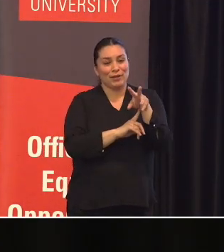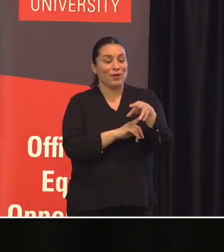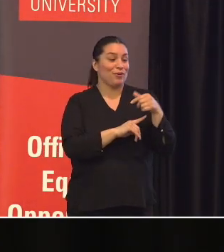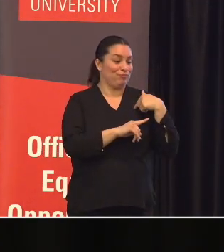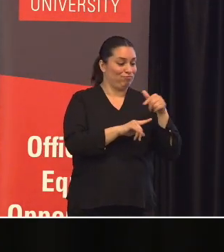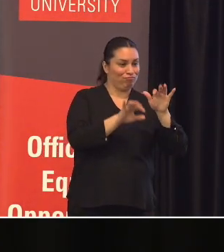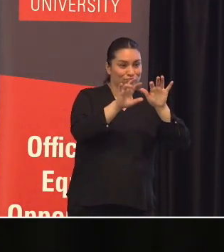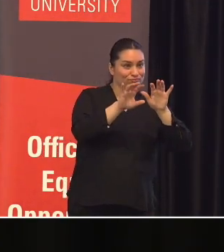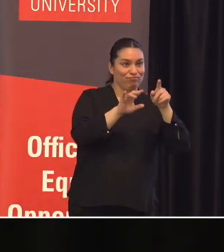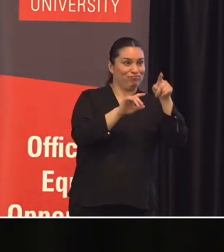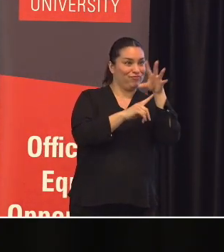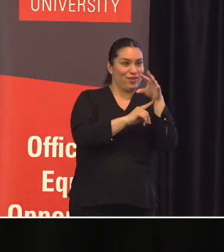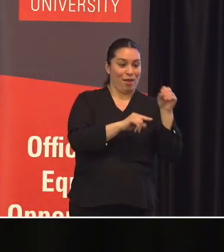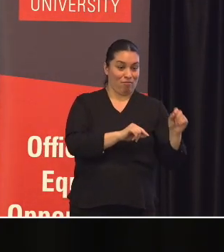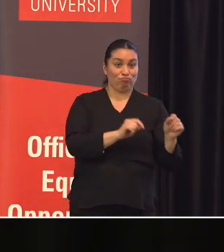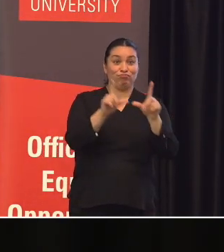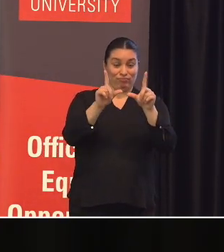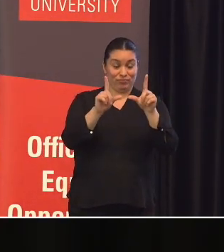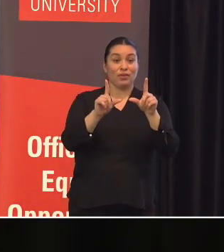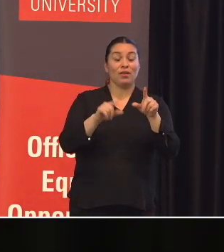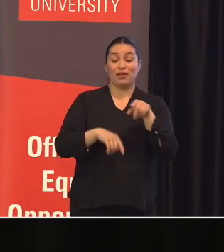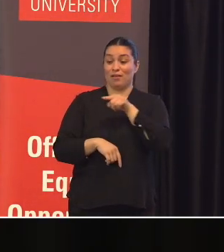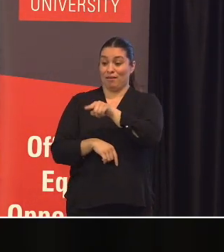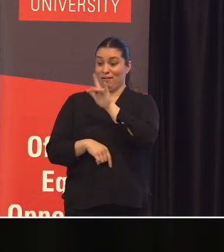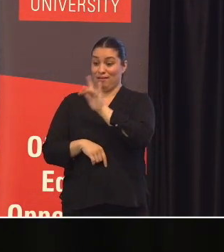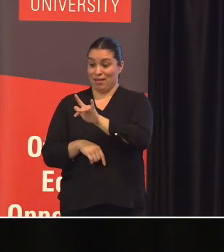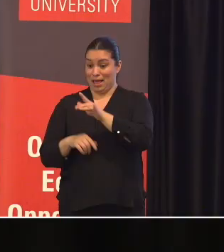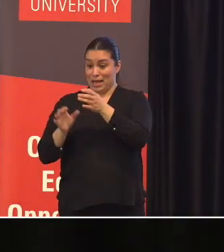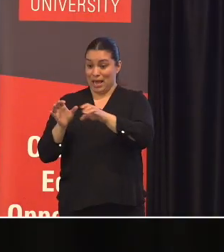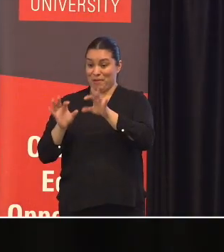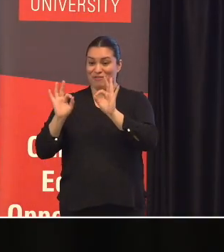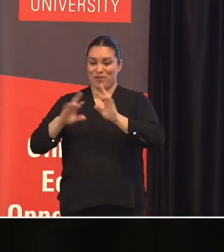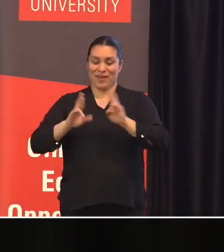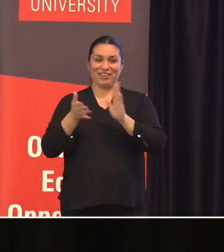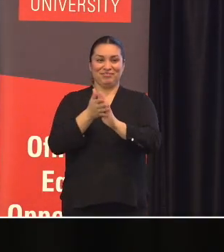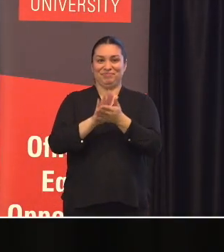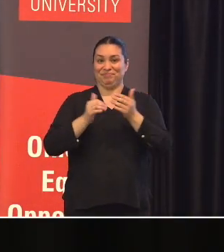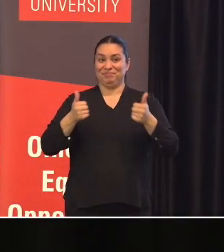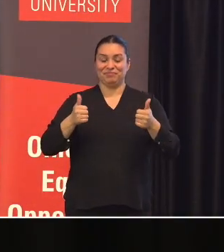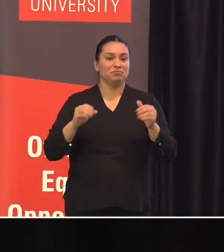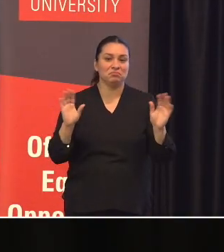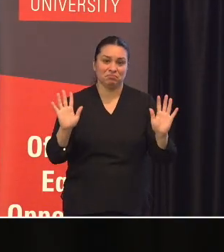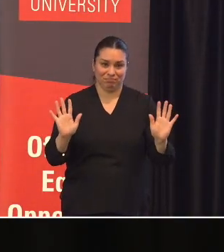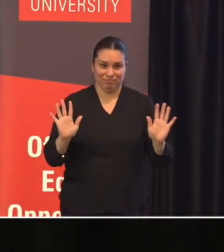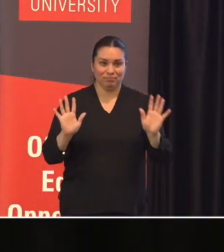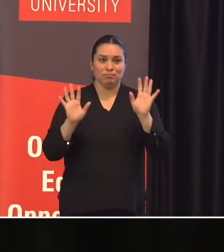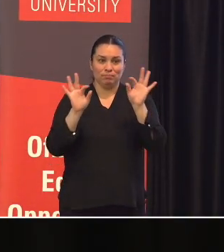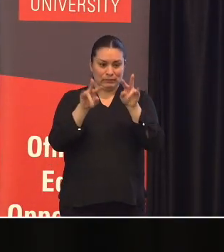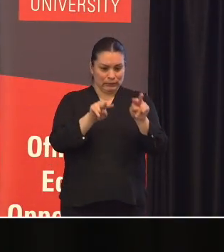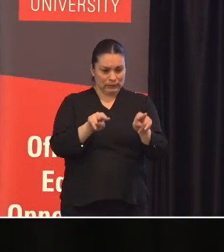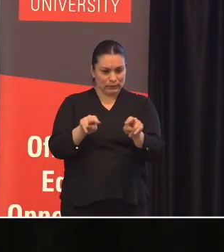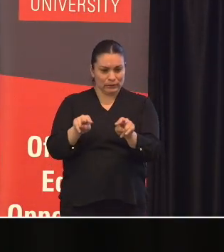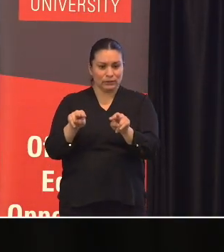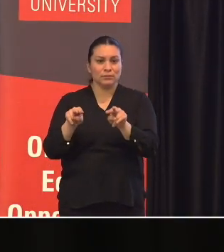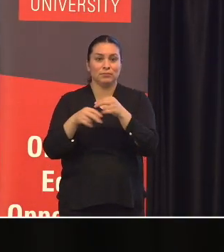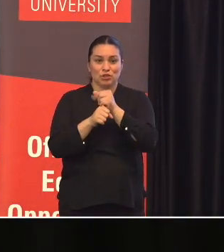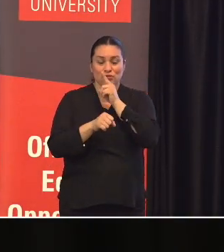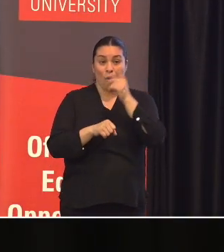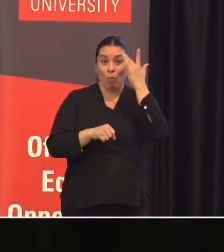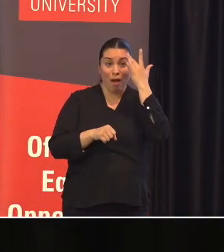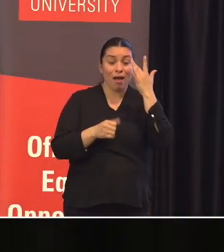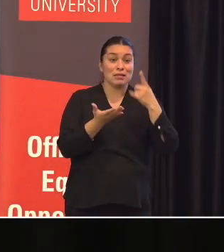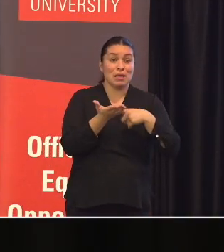a message comes up that says captions are auto-generated, those captions do not meet the